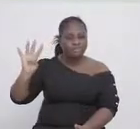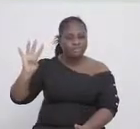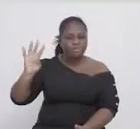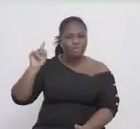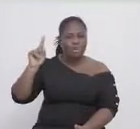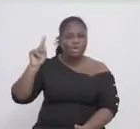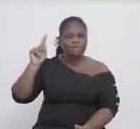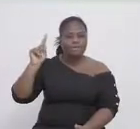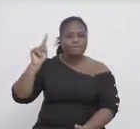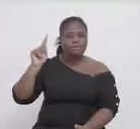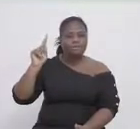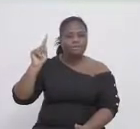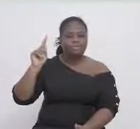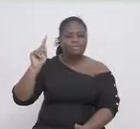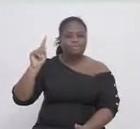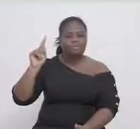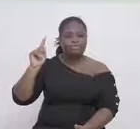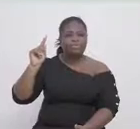057-454-1522.